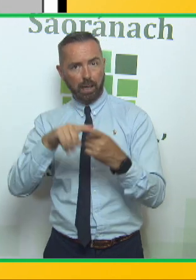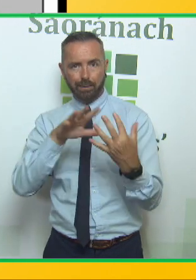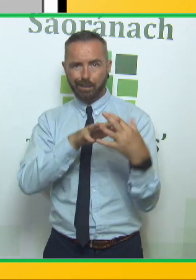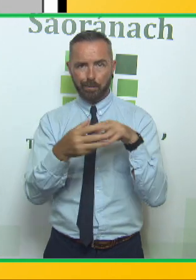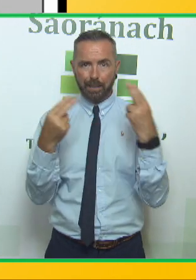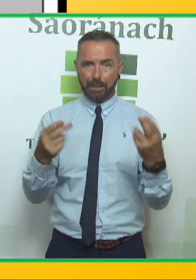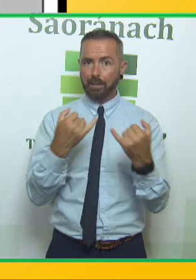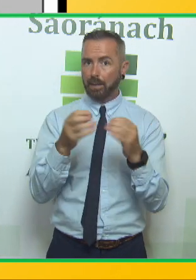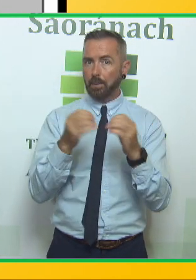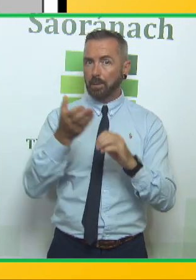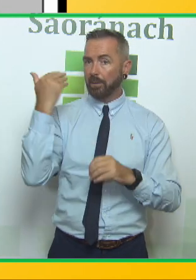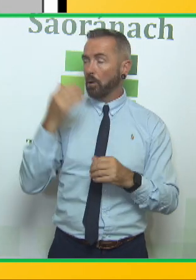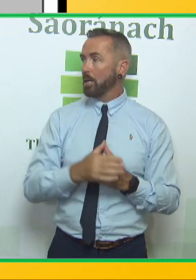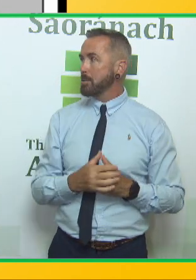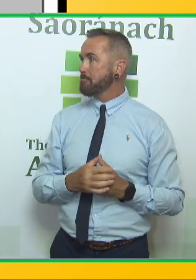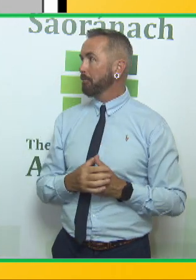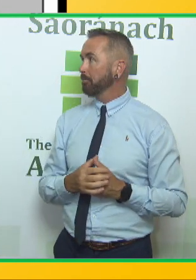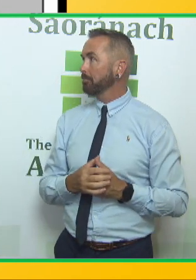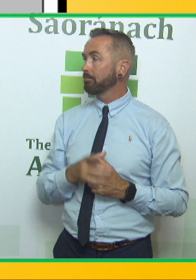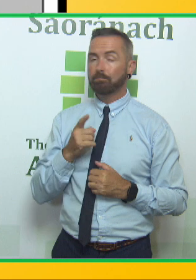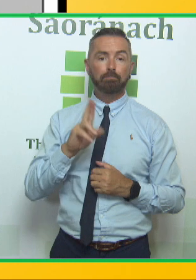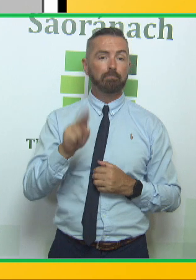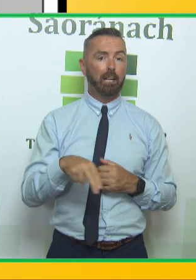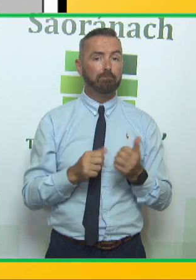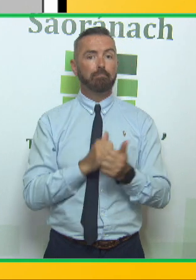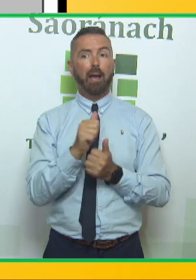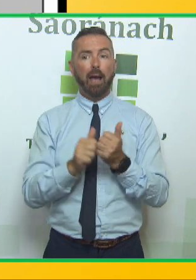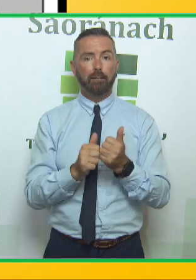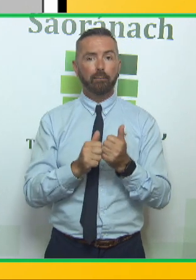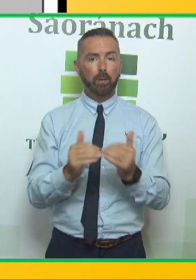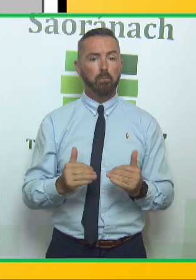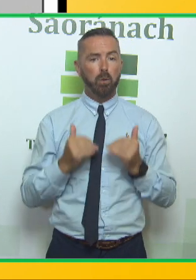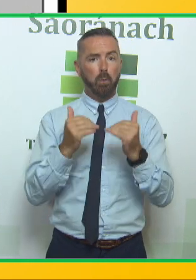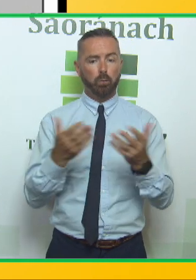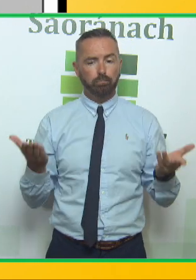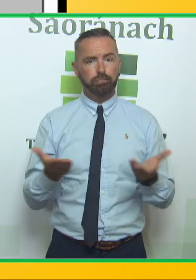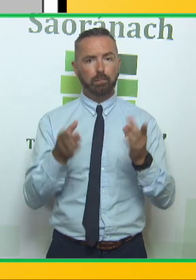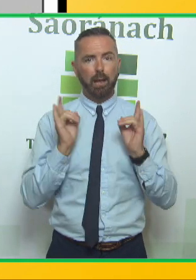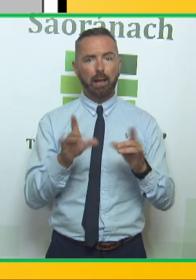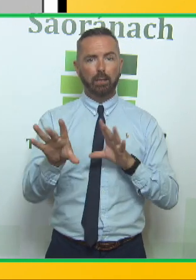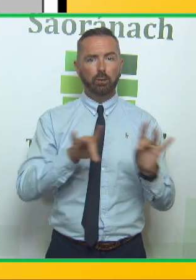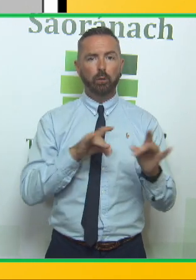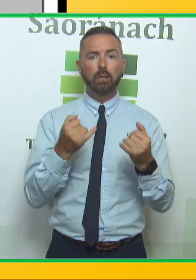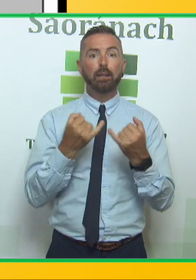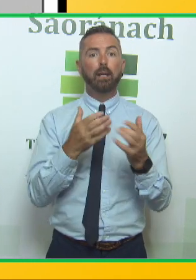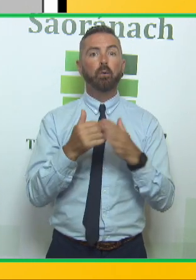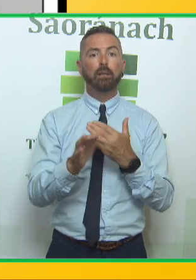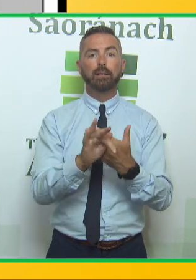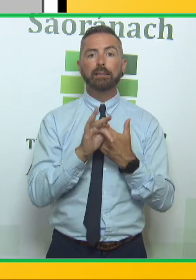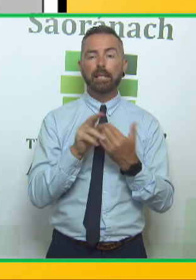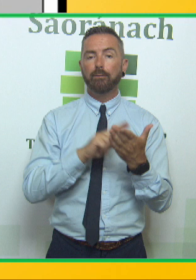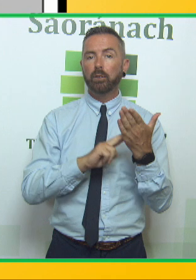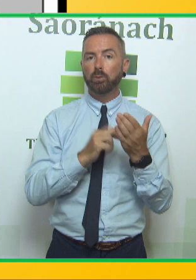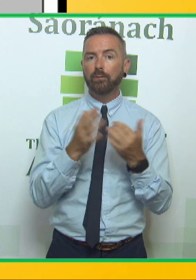before. And then they can proactively promote healthier choices. So healthier choices include safer drug use for